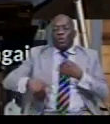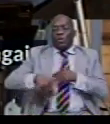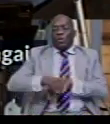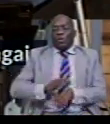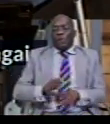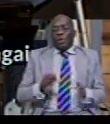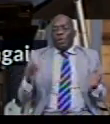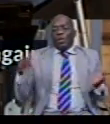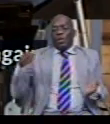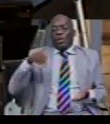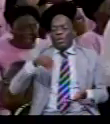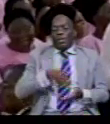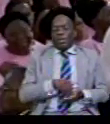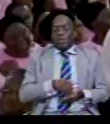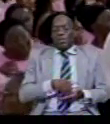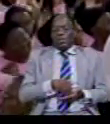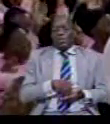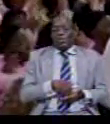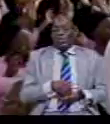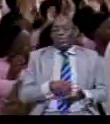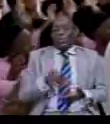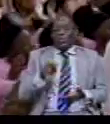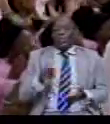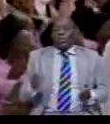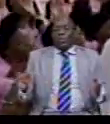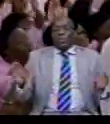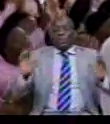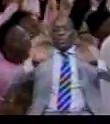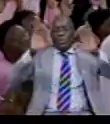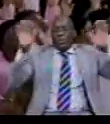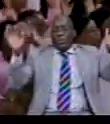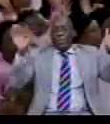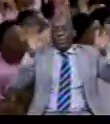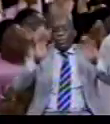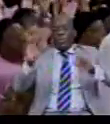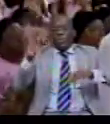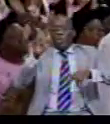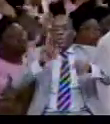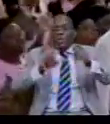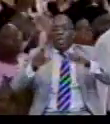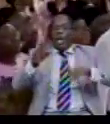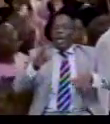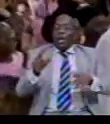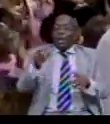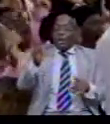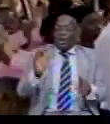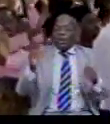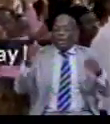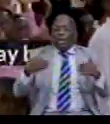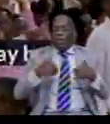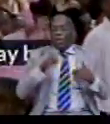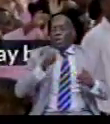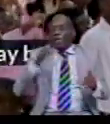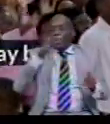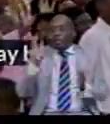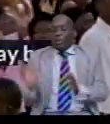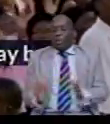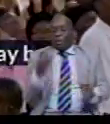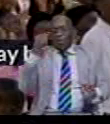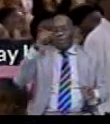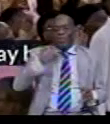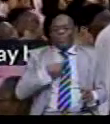hands up and sing it with me. God has got a plan for me. No matter what